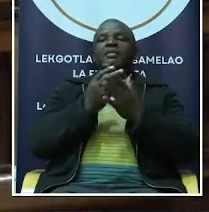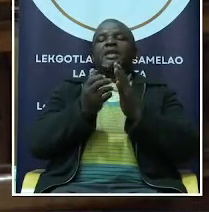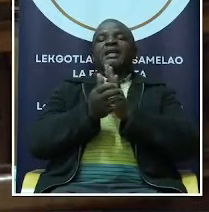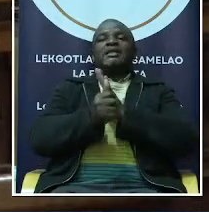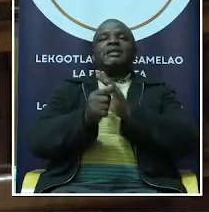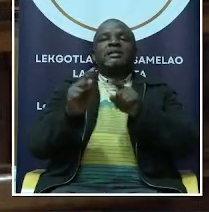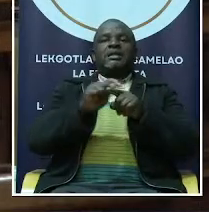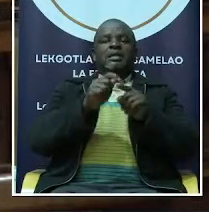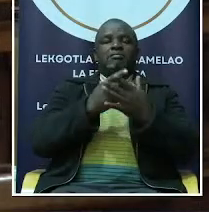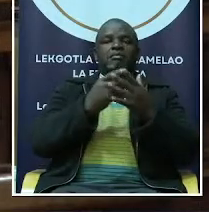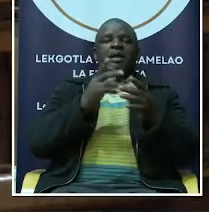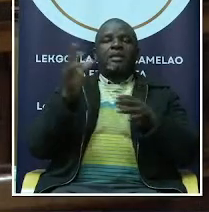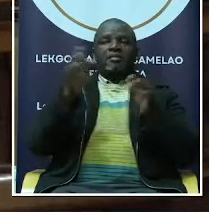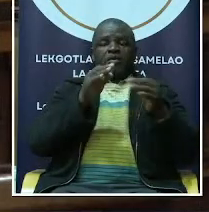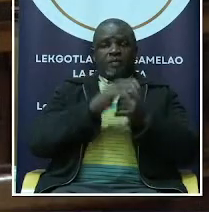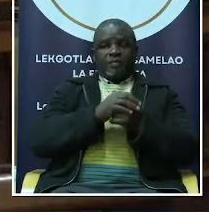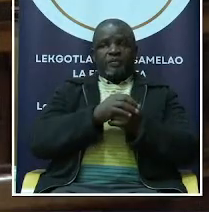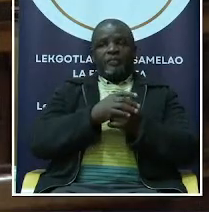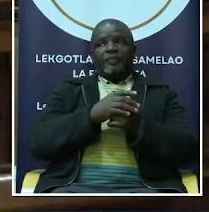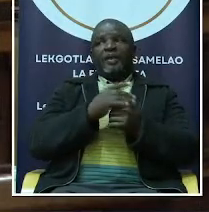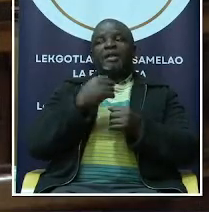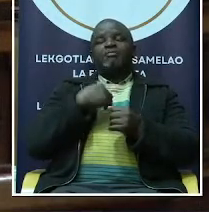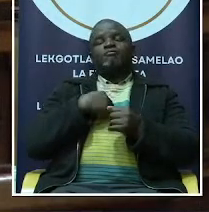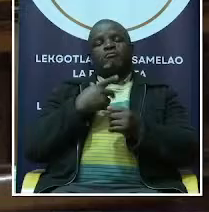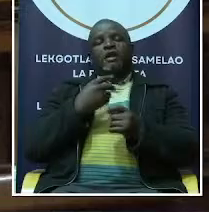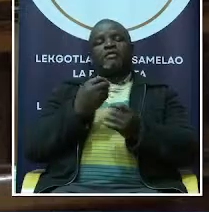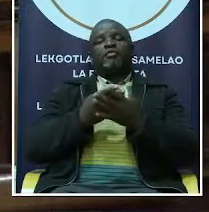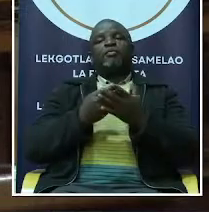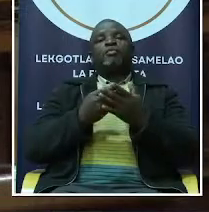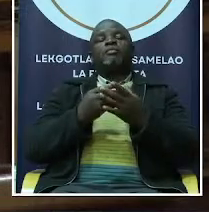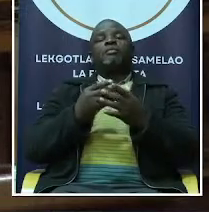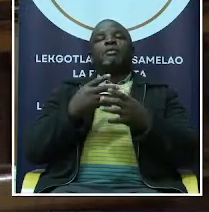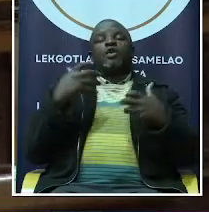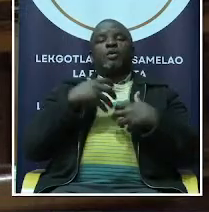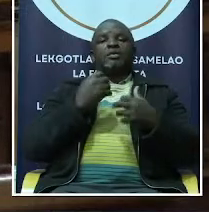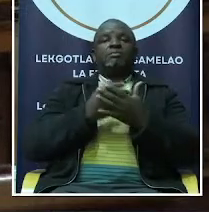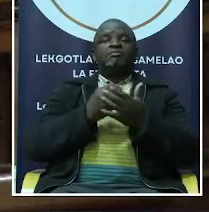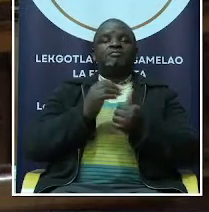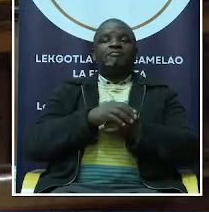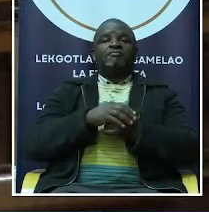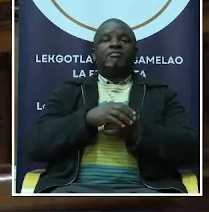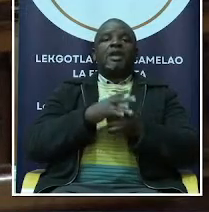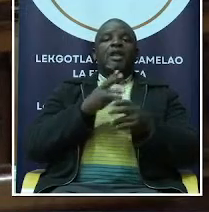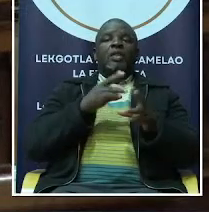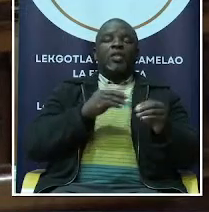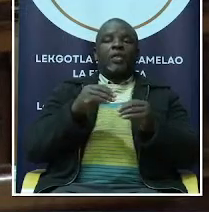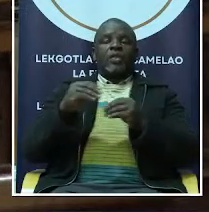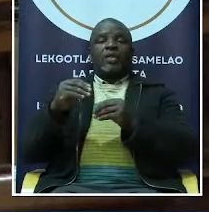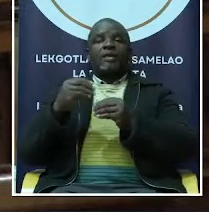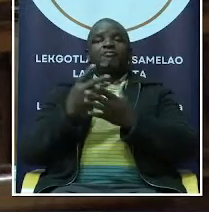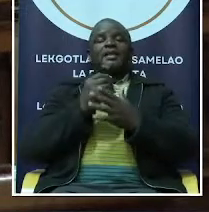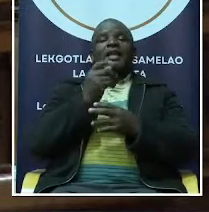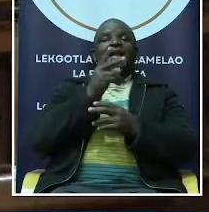employment. We also raise concern over the stalled Fredderford